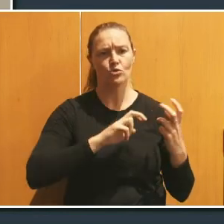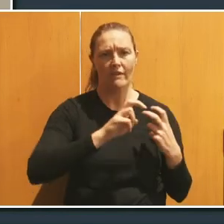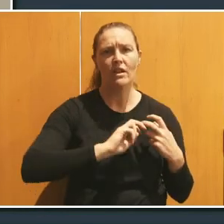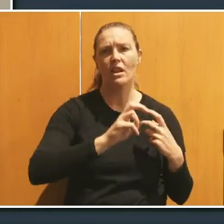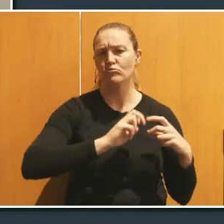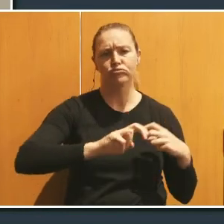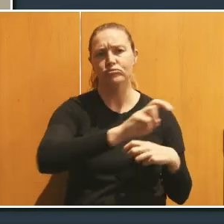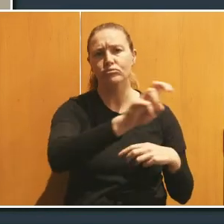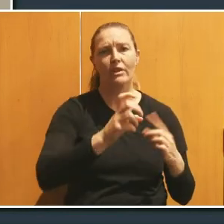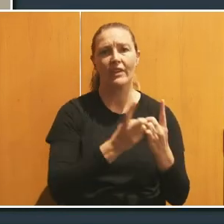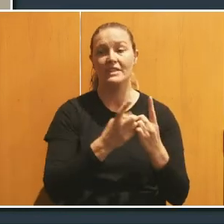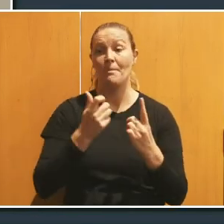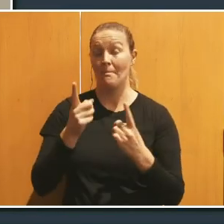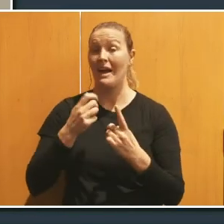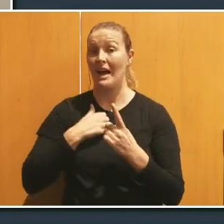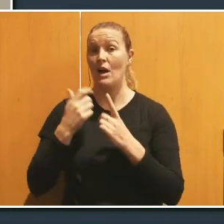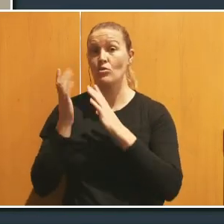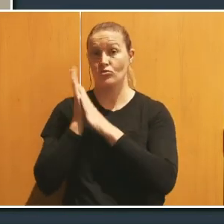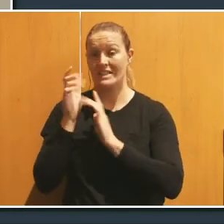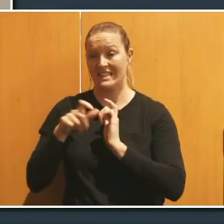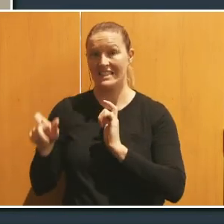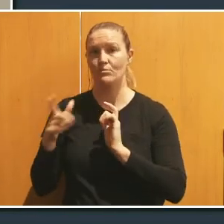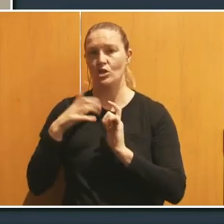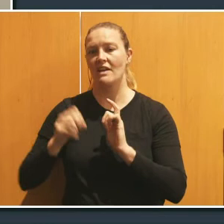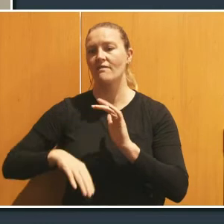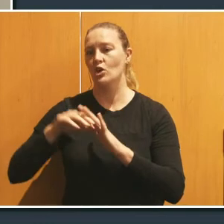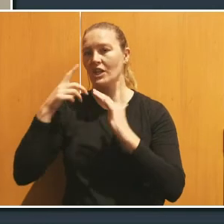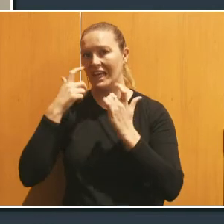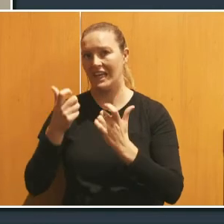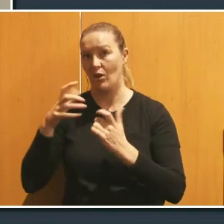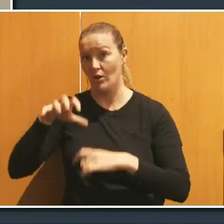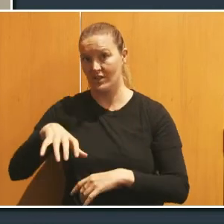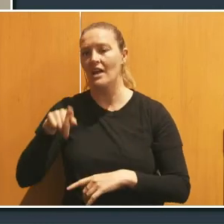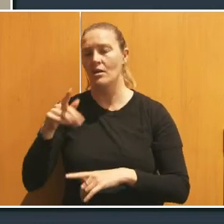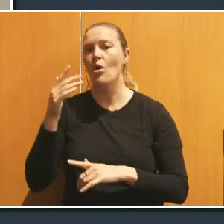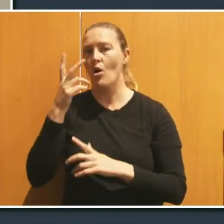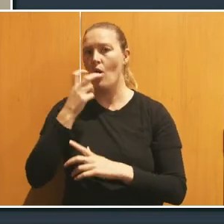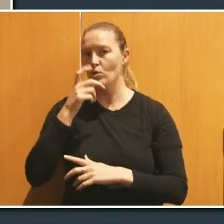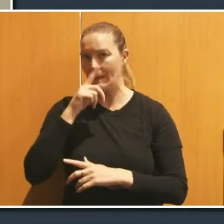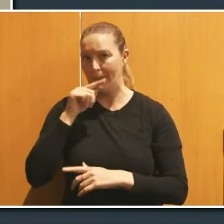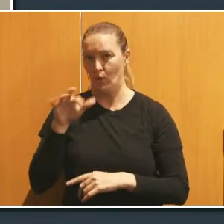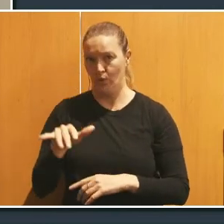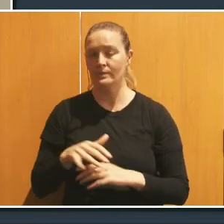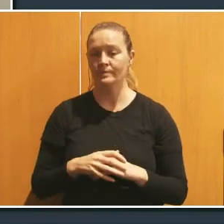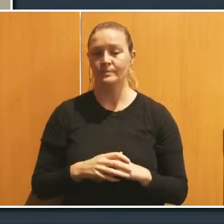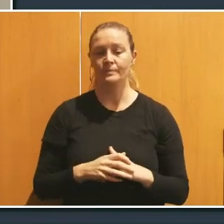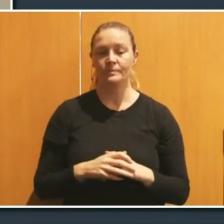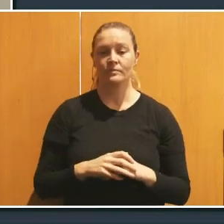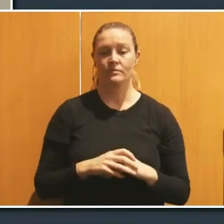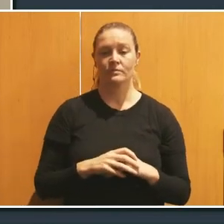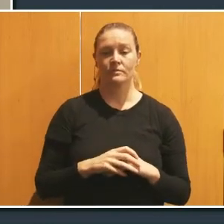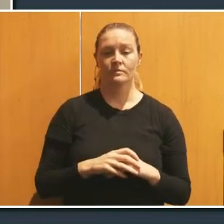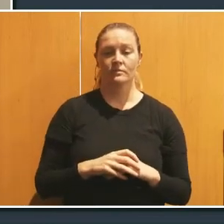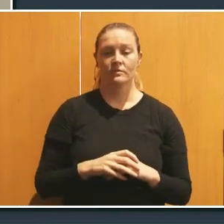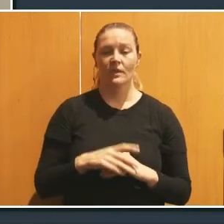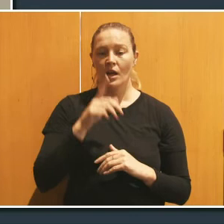residents, by the fact that we have full continuum of care on site, attract the much older demographic, and the reasons for moving